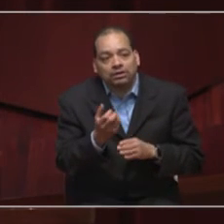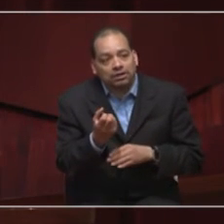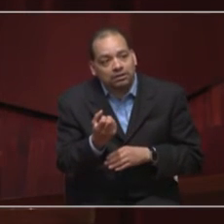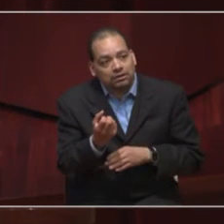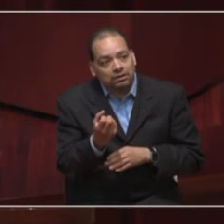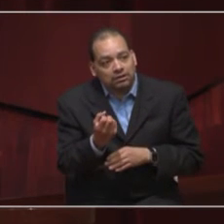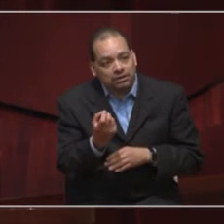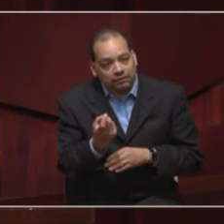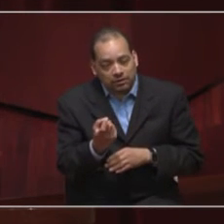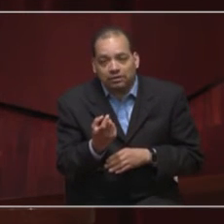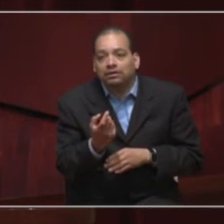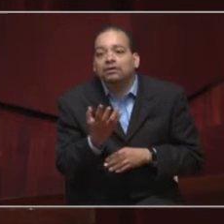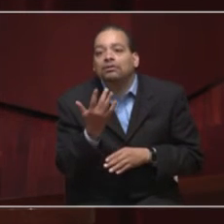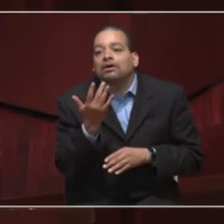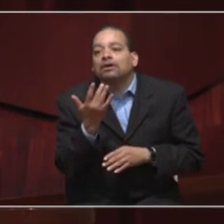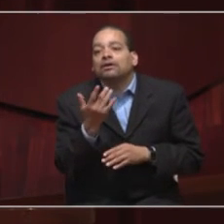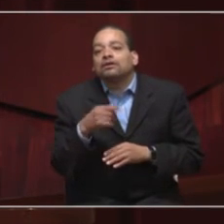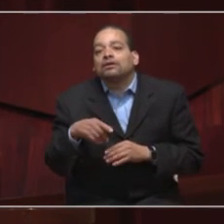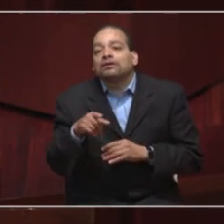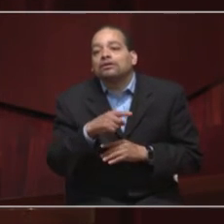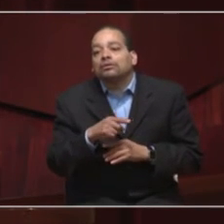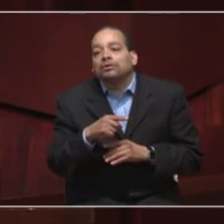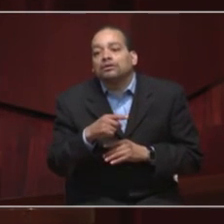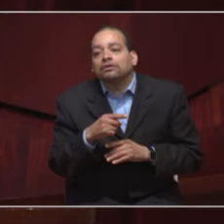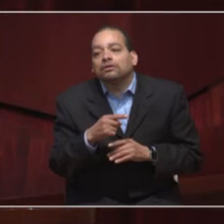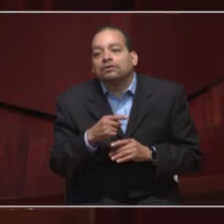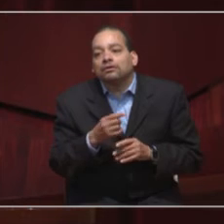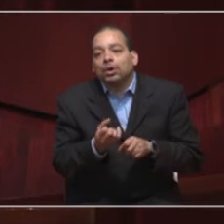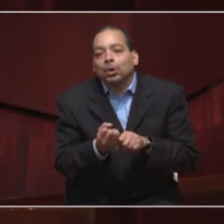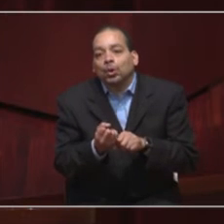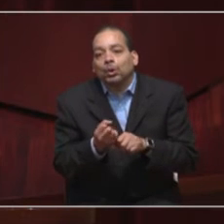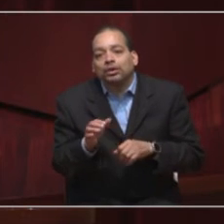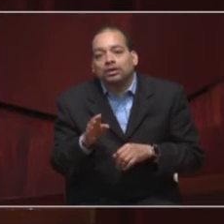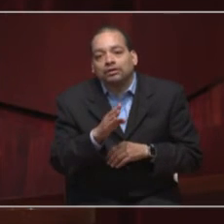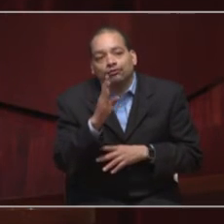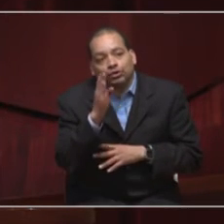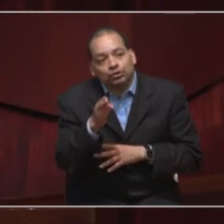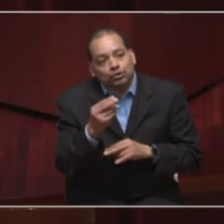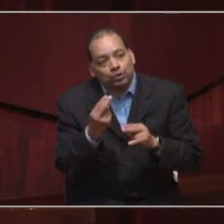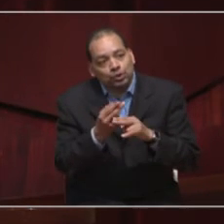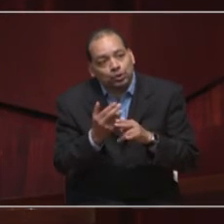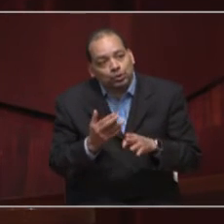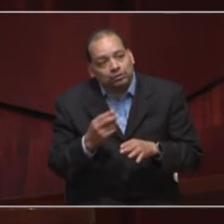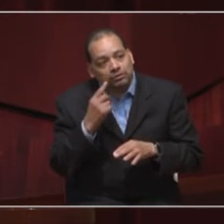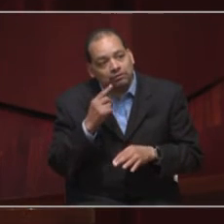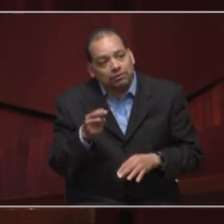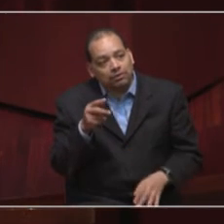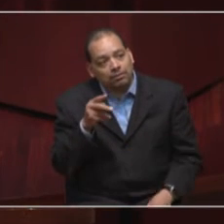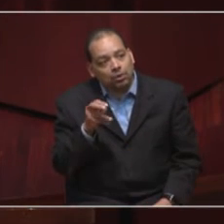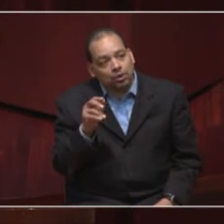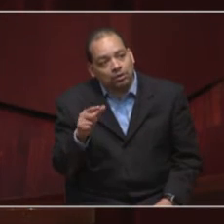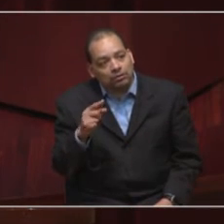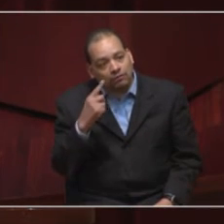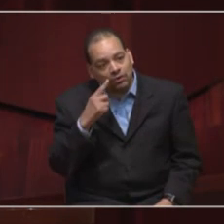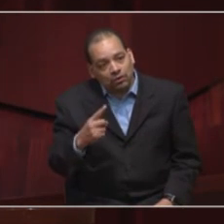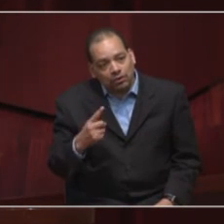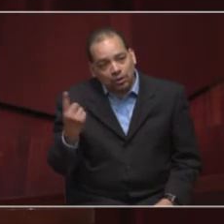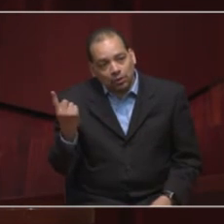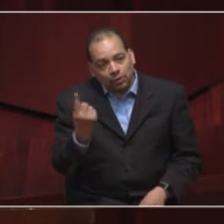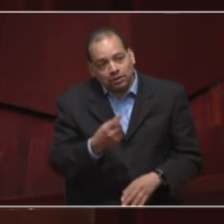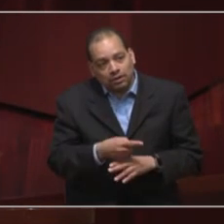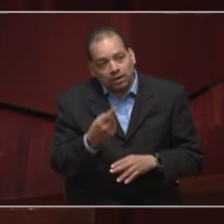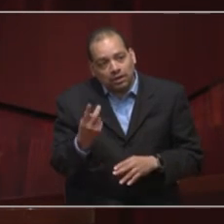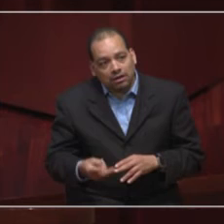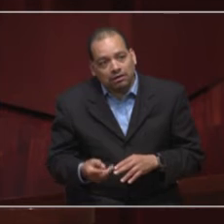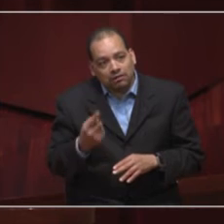we dragged all of their future users of the portal through a full day and a half of